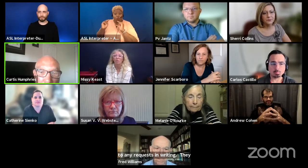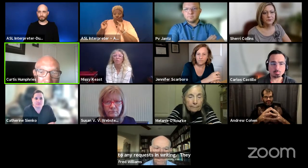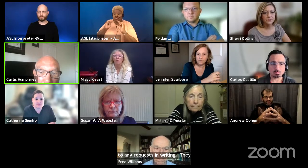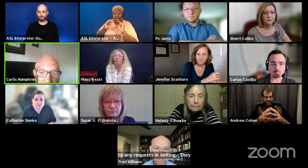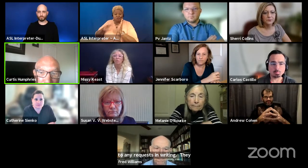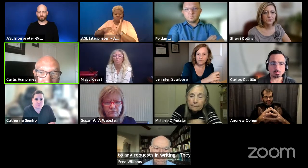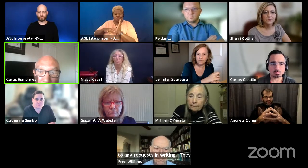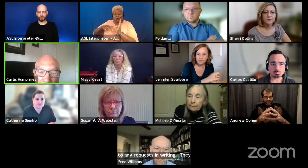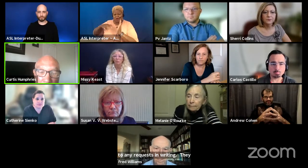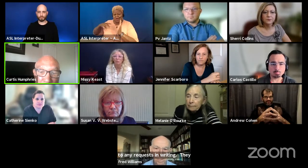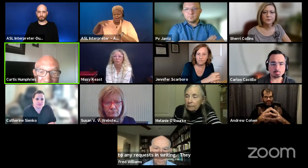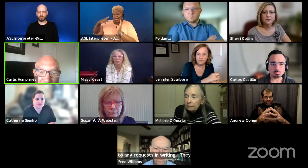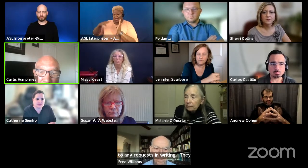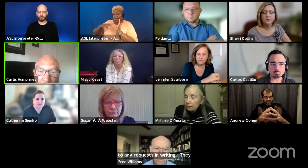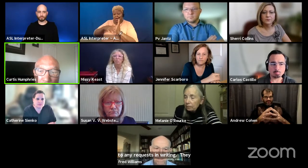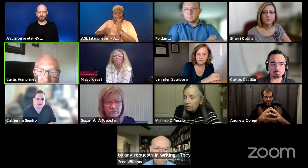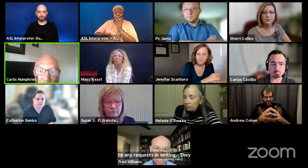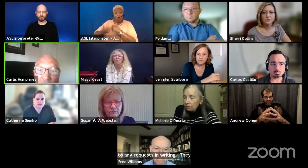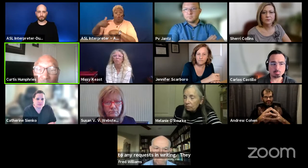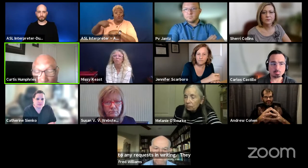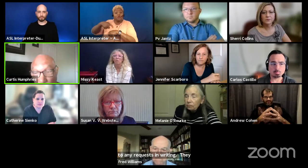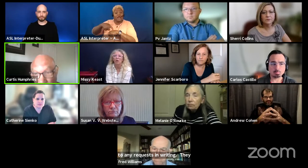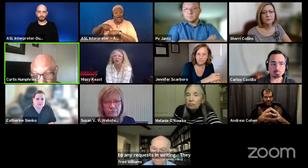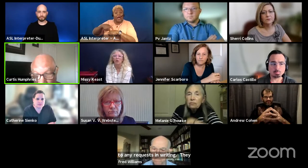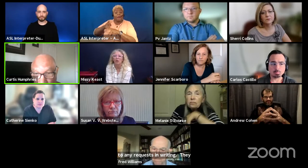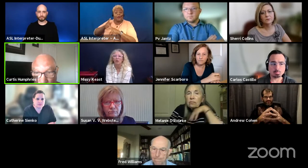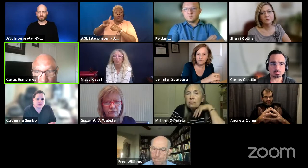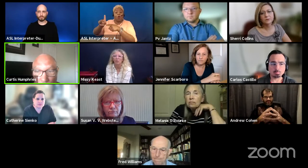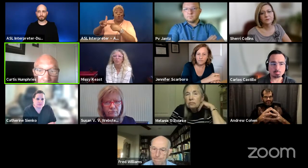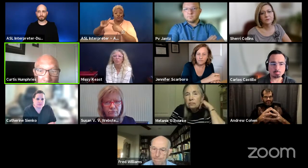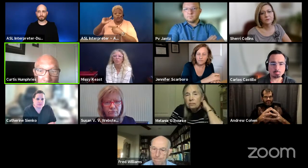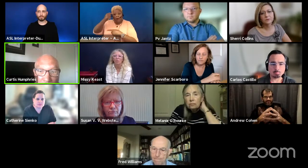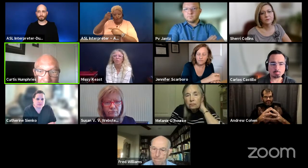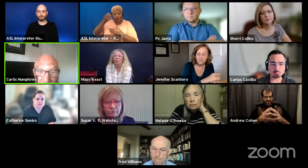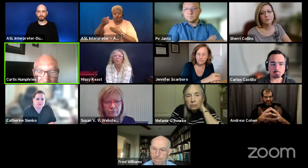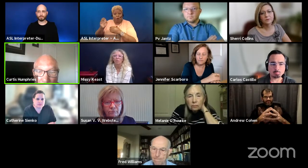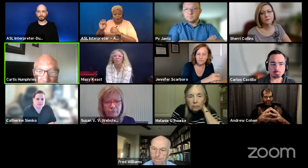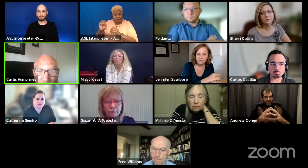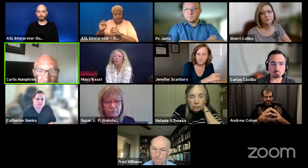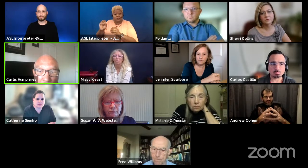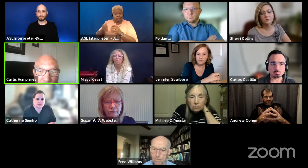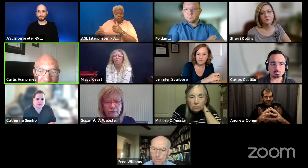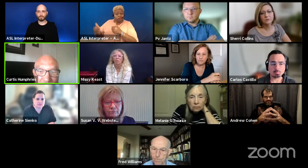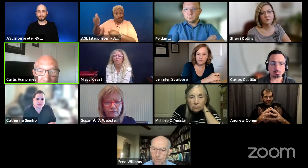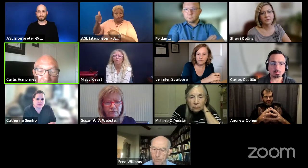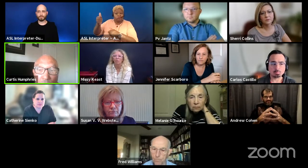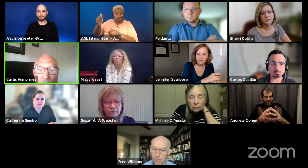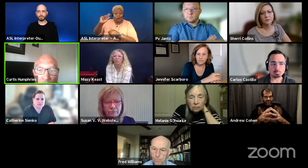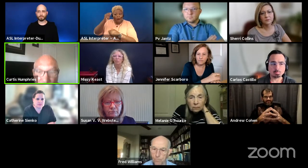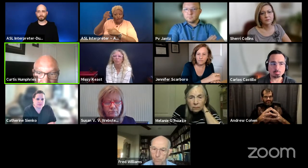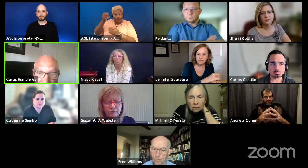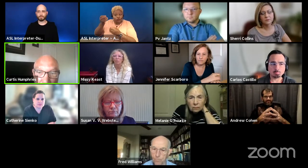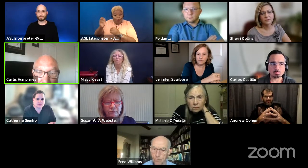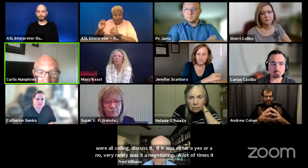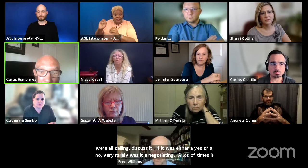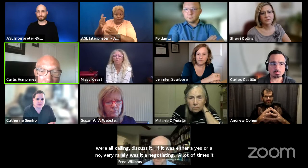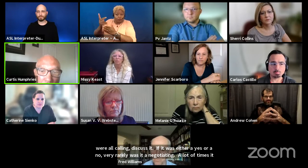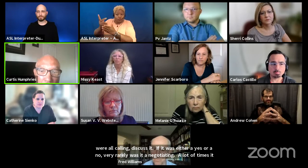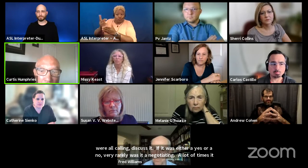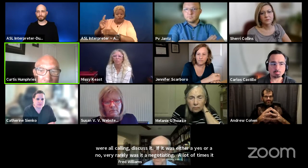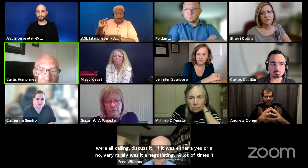negotiating. A lot of times it had to go to the governor's office, saying that the governor's office needs to approve